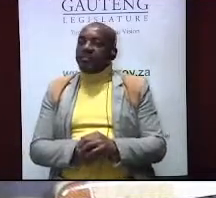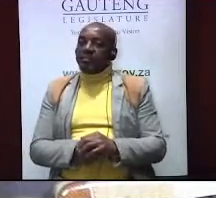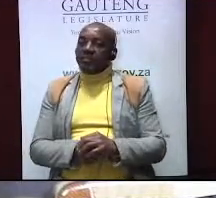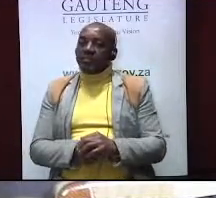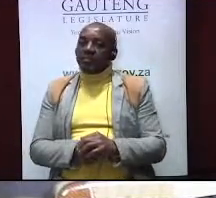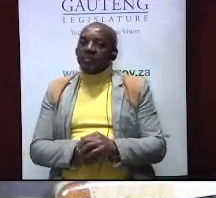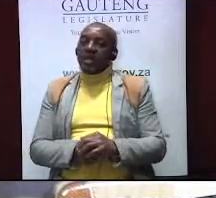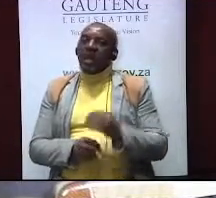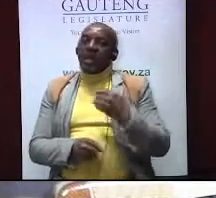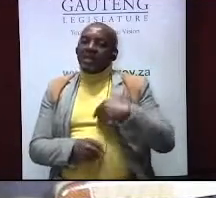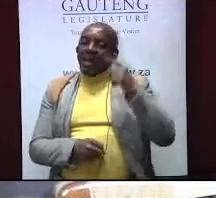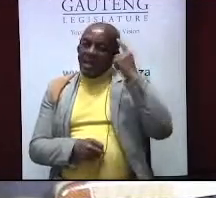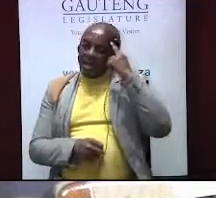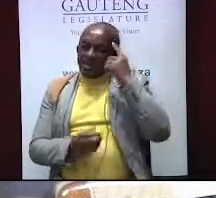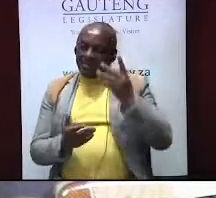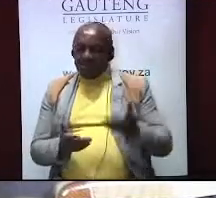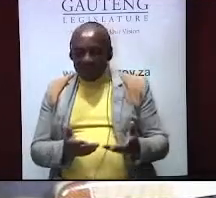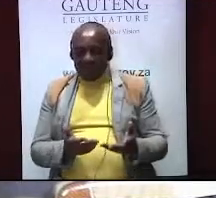I think